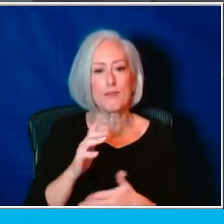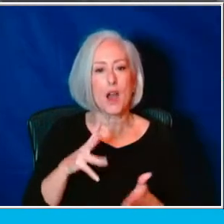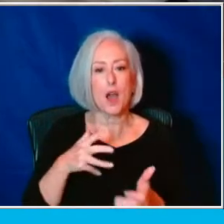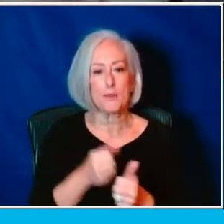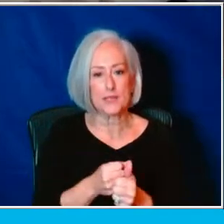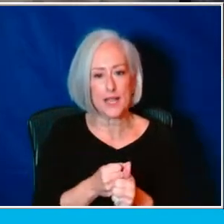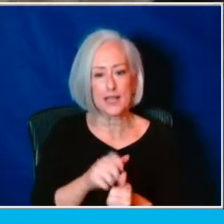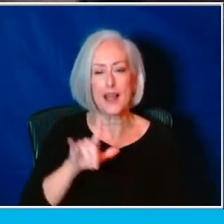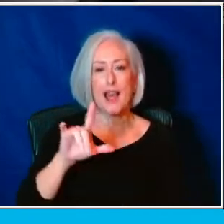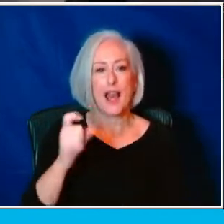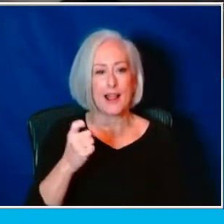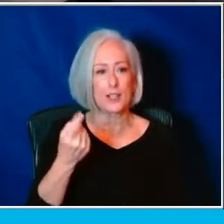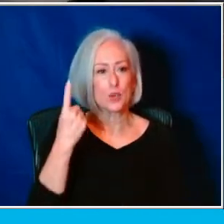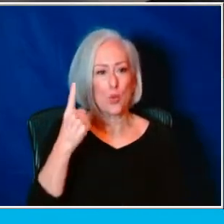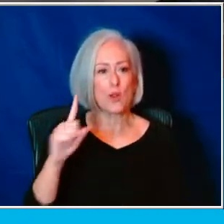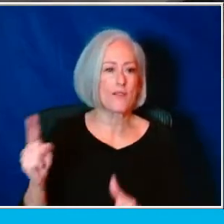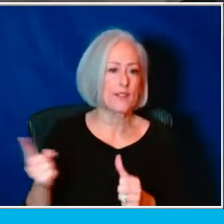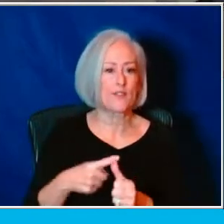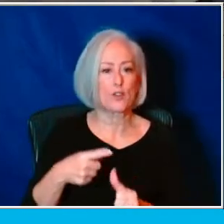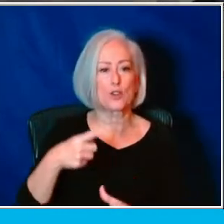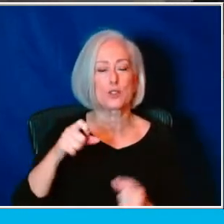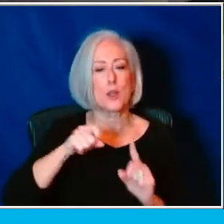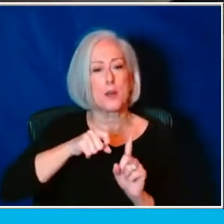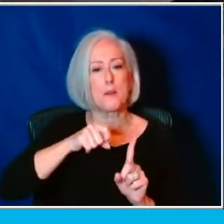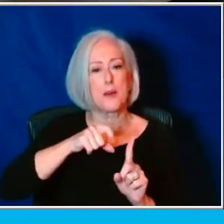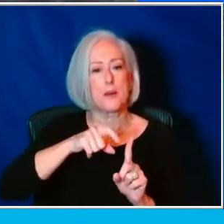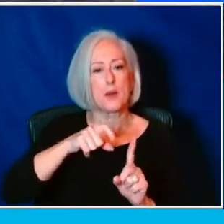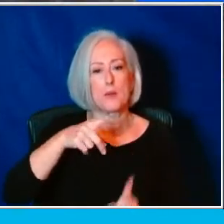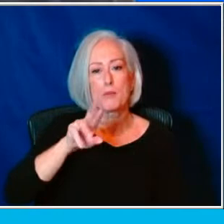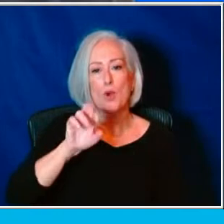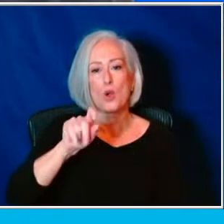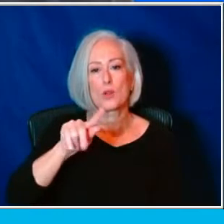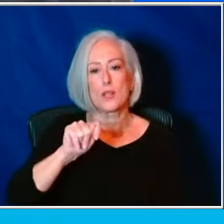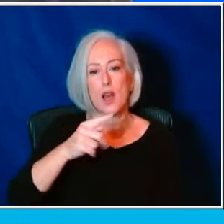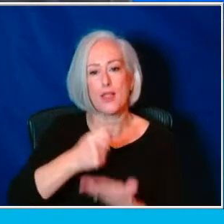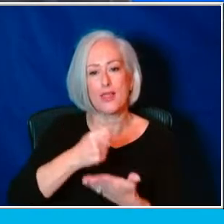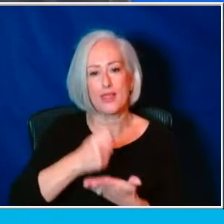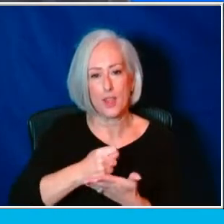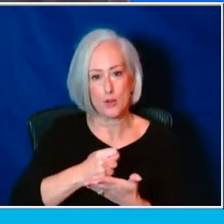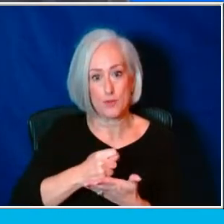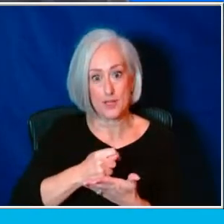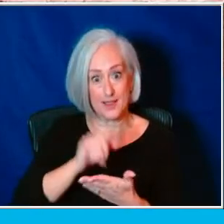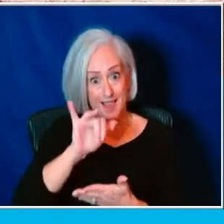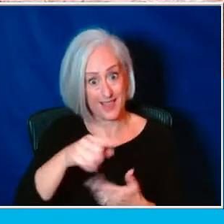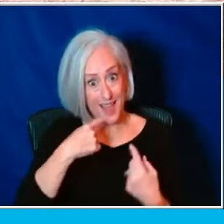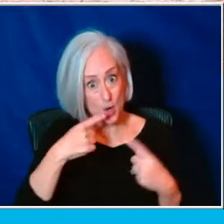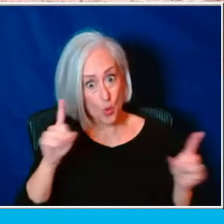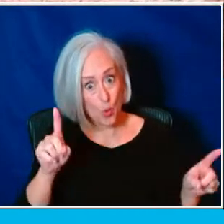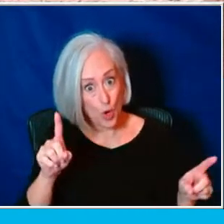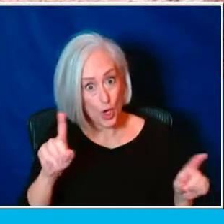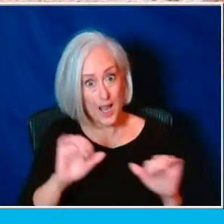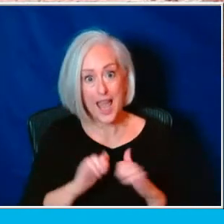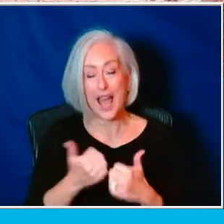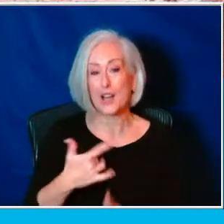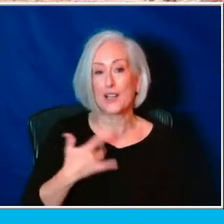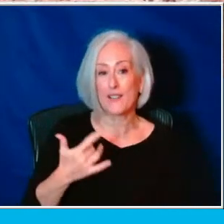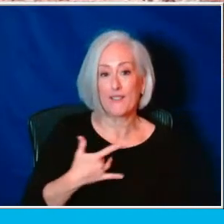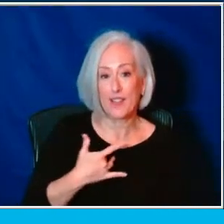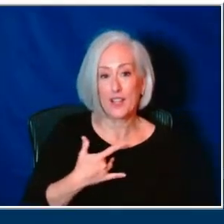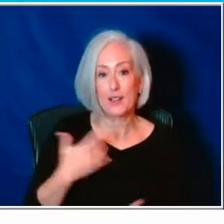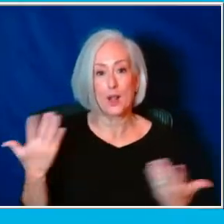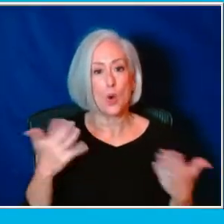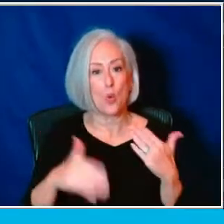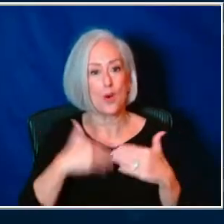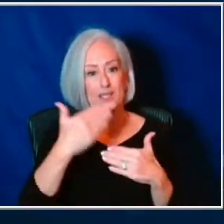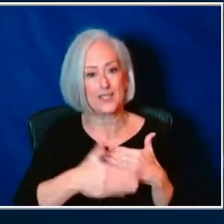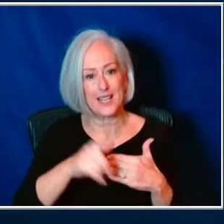proton therapy patients at the University of Kansas Cancer Center. Did it work? How did it feel? And what's next for this college